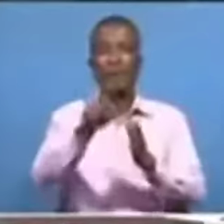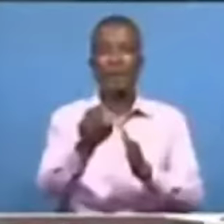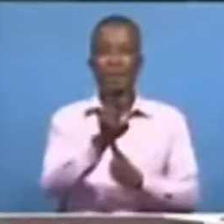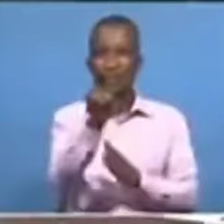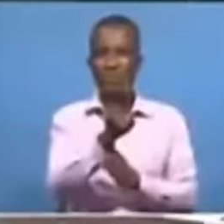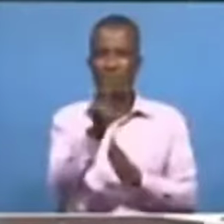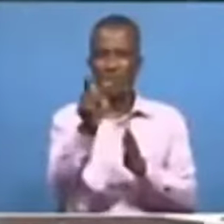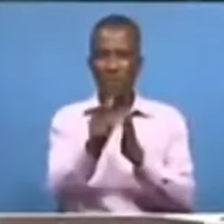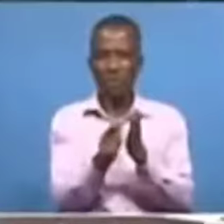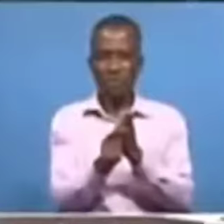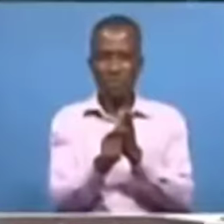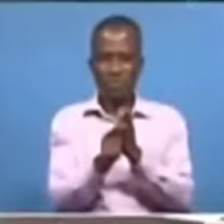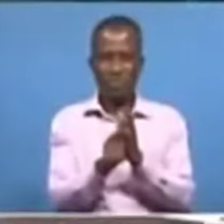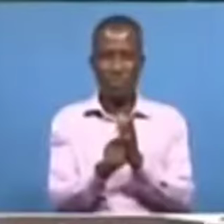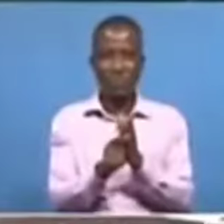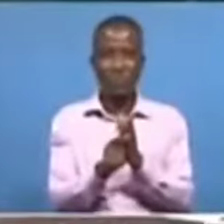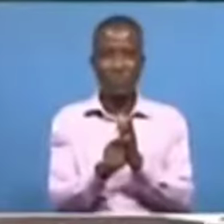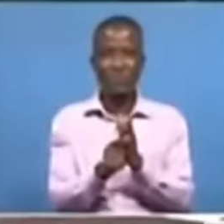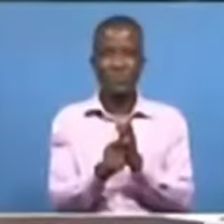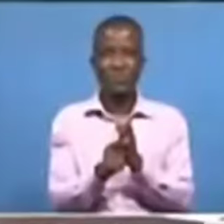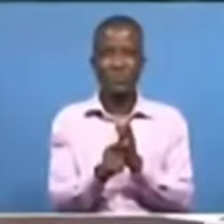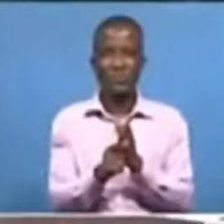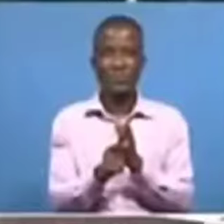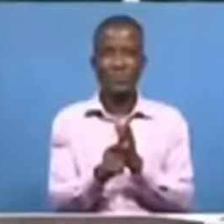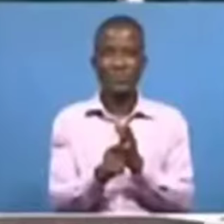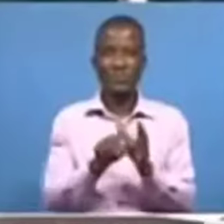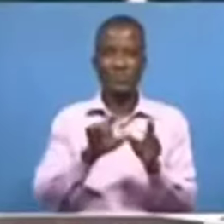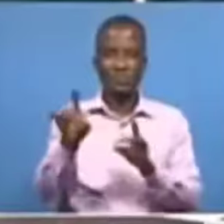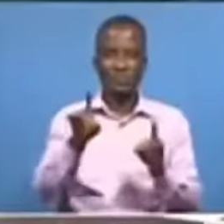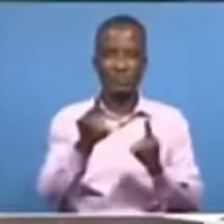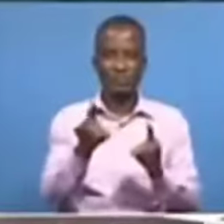the rules or the laws that the legislature,